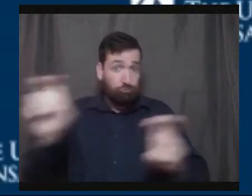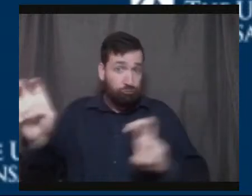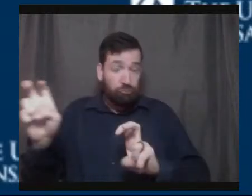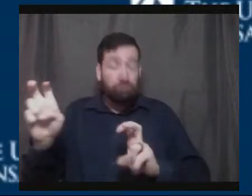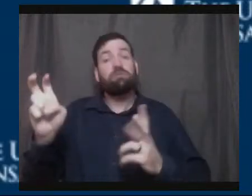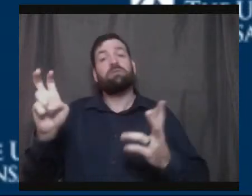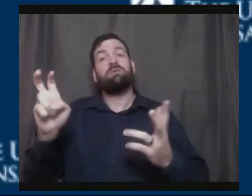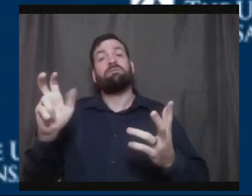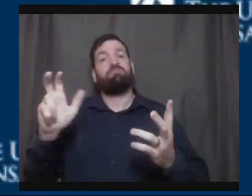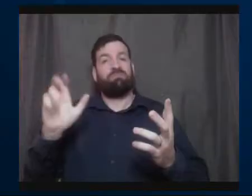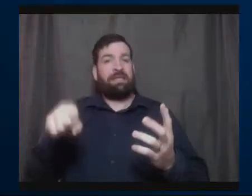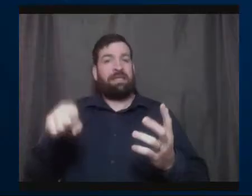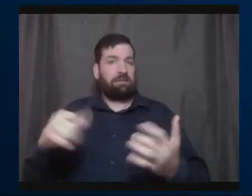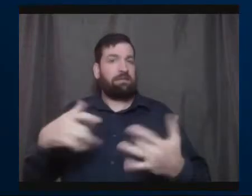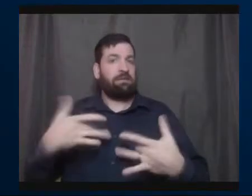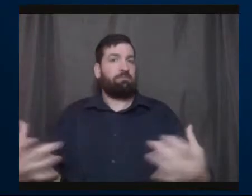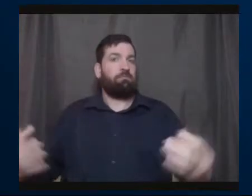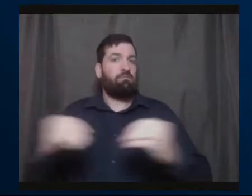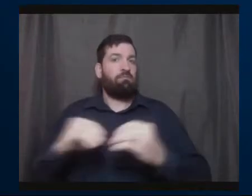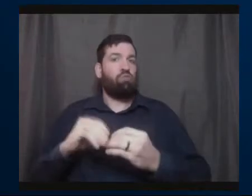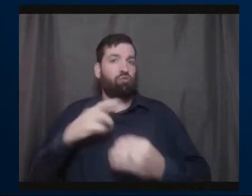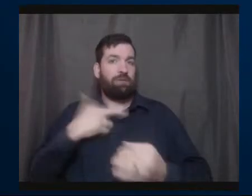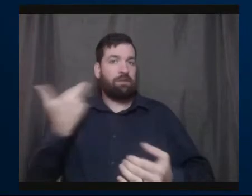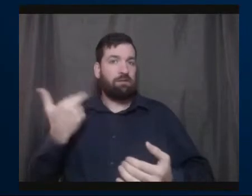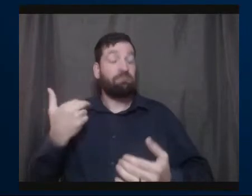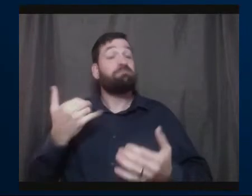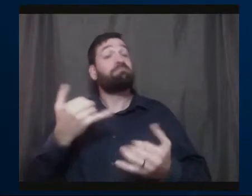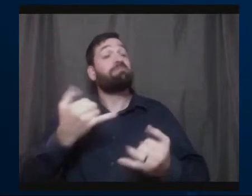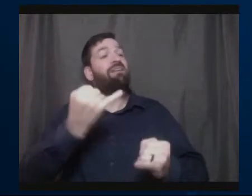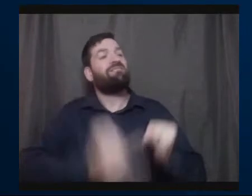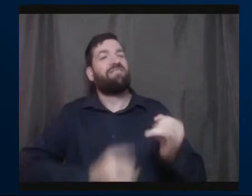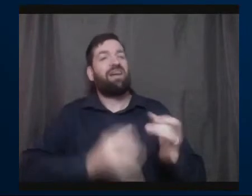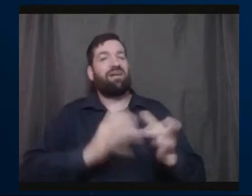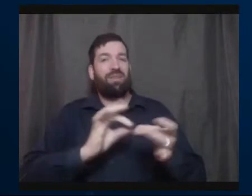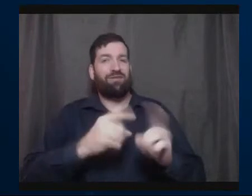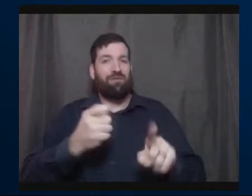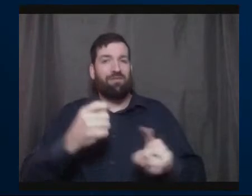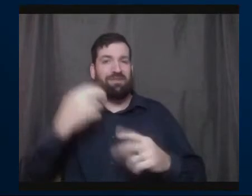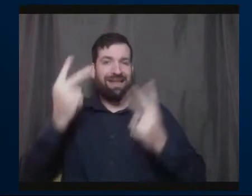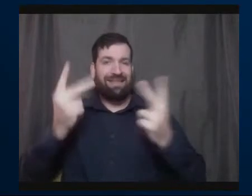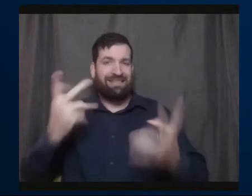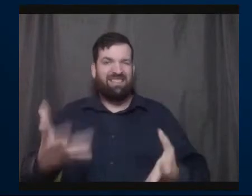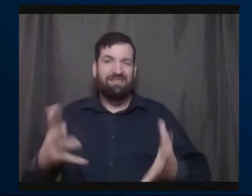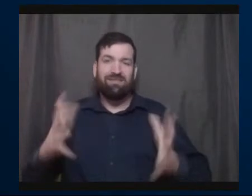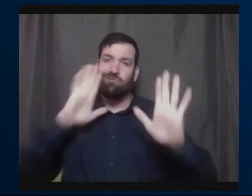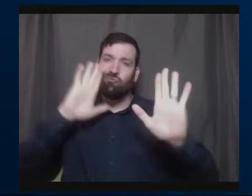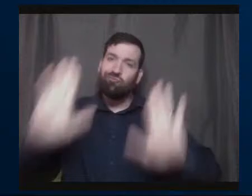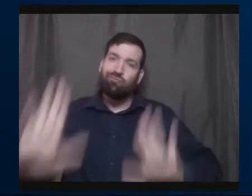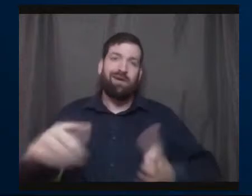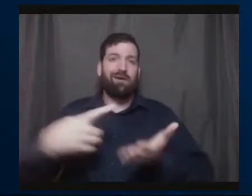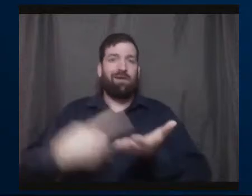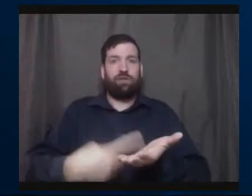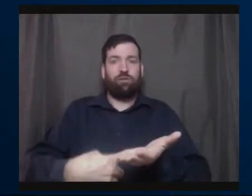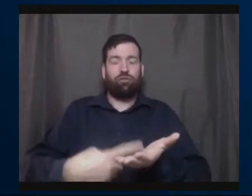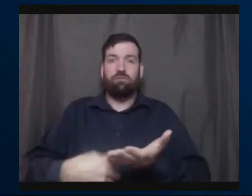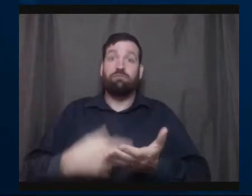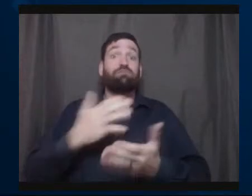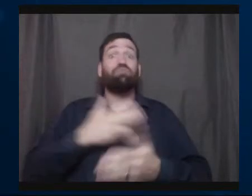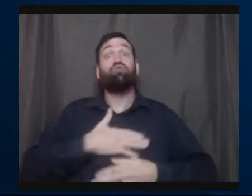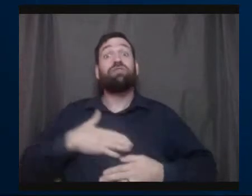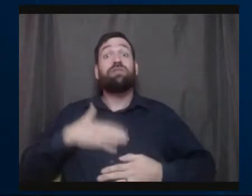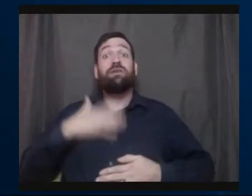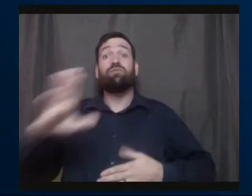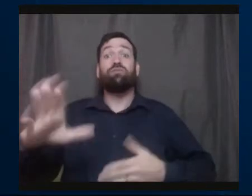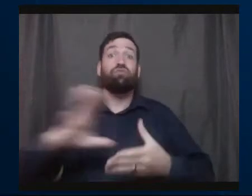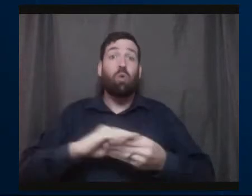does. All right, we're going to get some final thoughts from our guest today. Great conversation. Really appreciate you sharing your story with us today. Melissa, I'm going to let